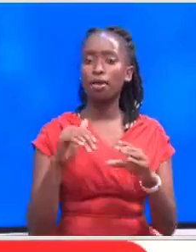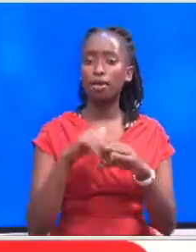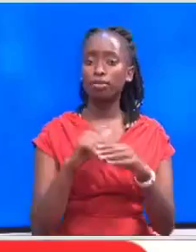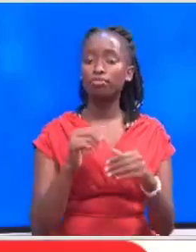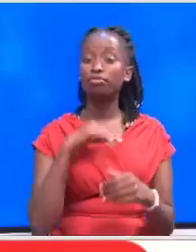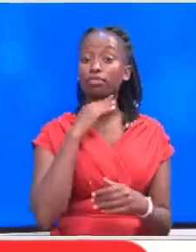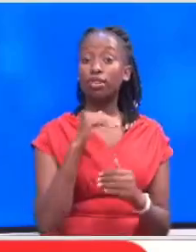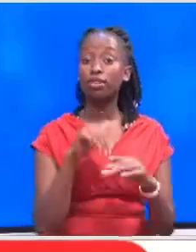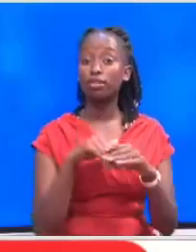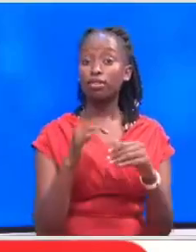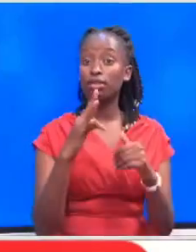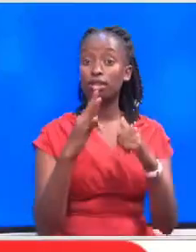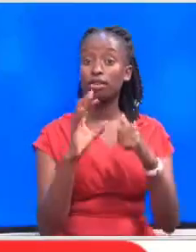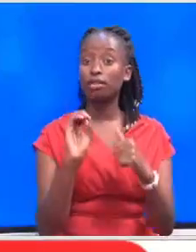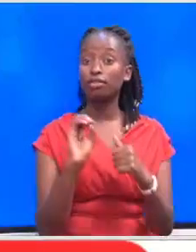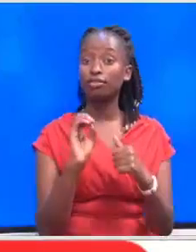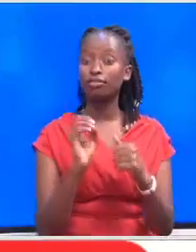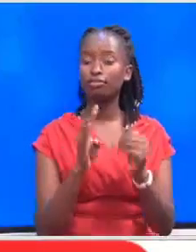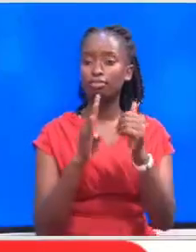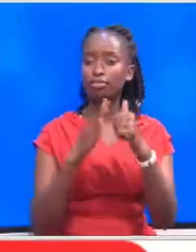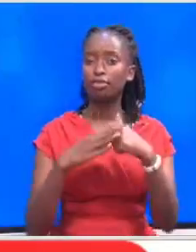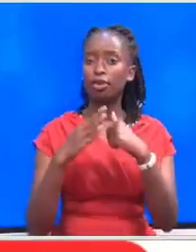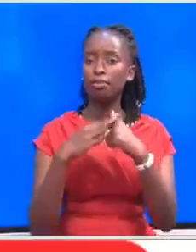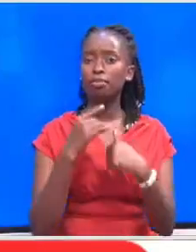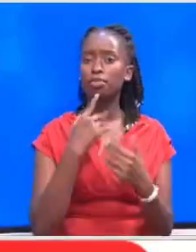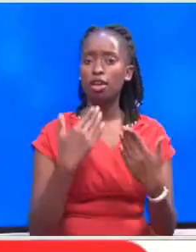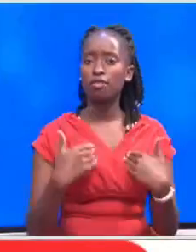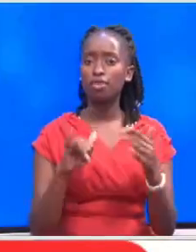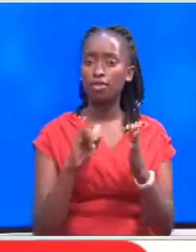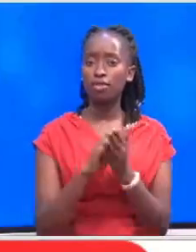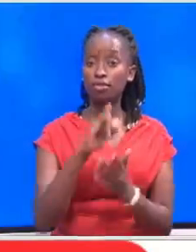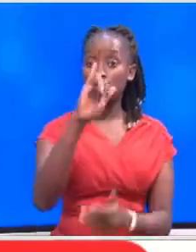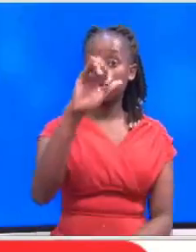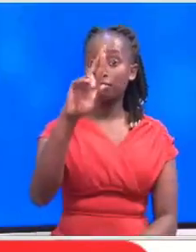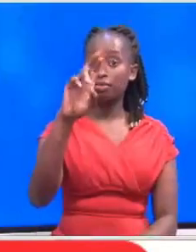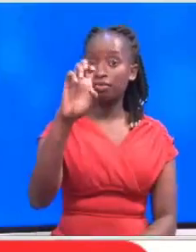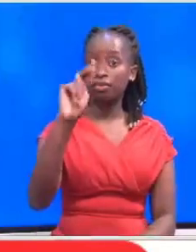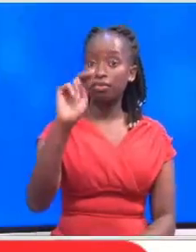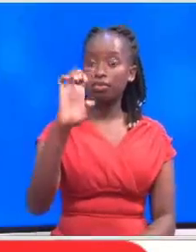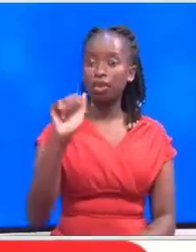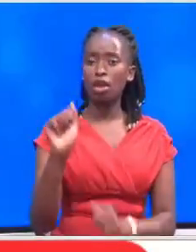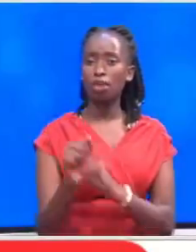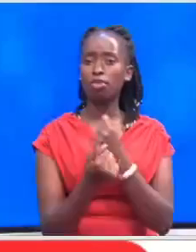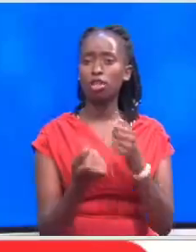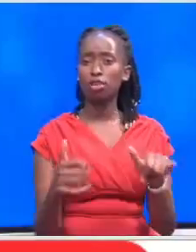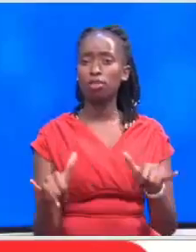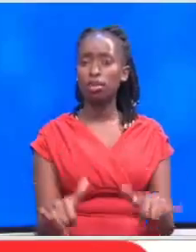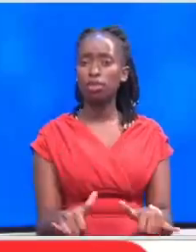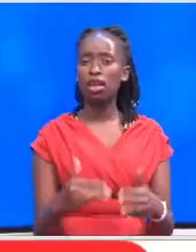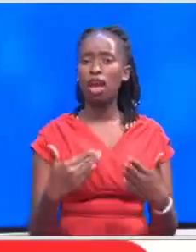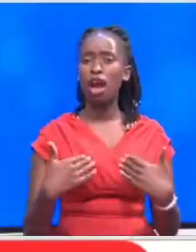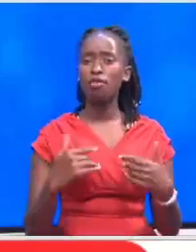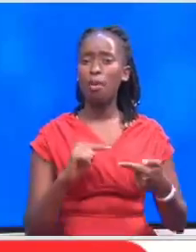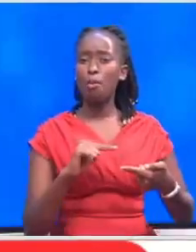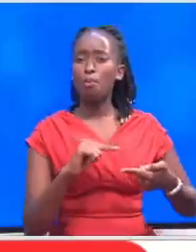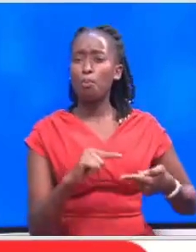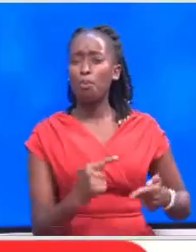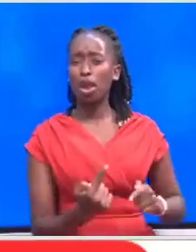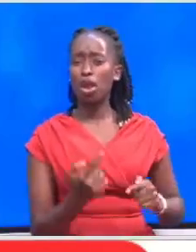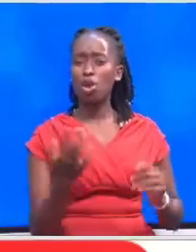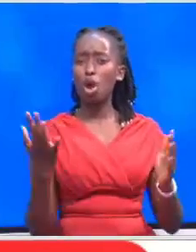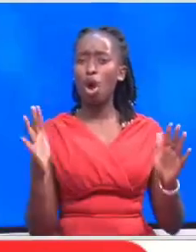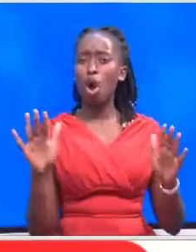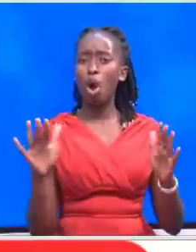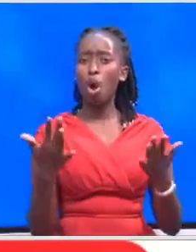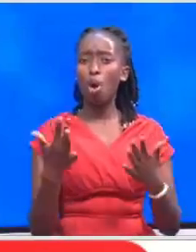year. It is alleged that Irene could no longer keep up with the pain of losing her sister, hence she allegedly died by suicide